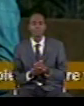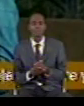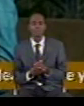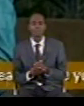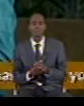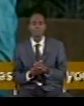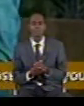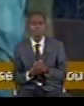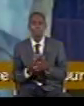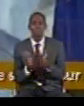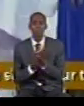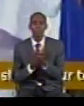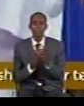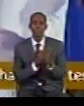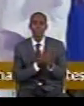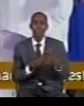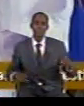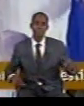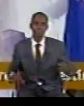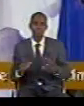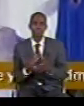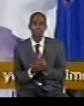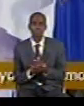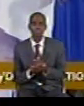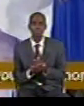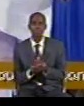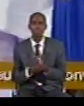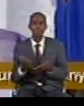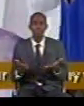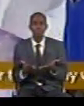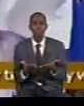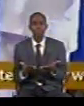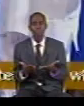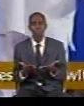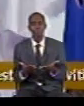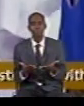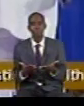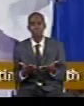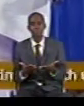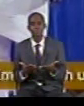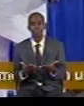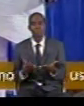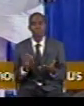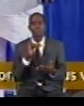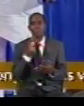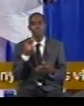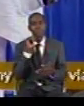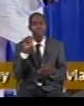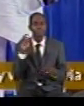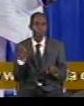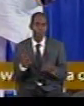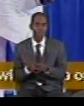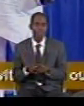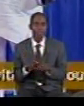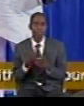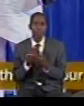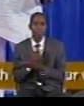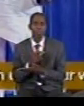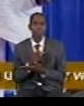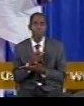Praise the Lord. I have here Sister Andevo Tivami.